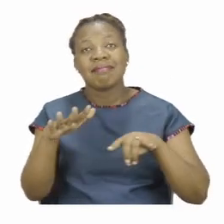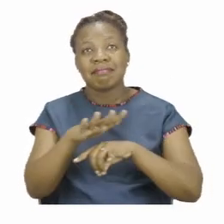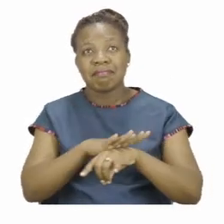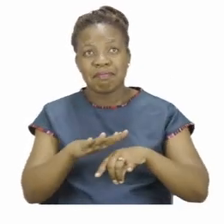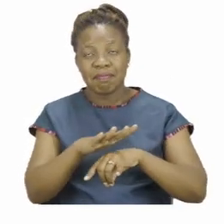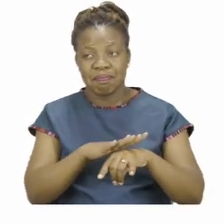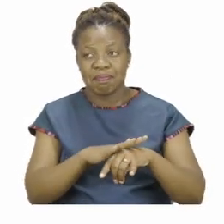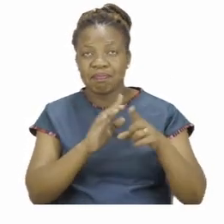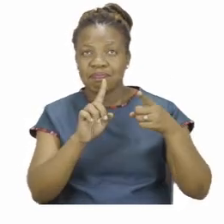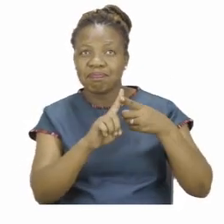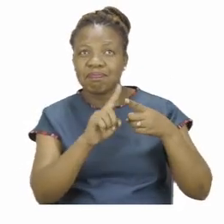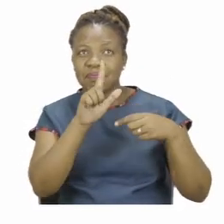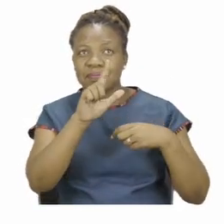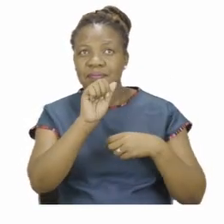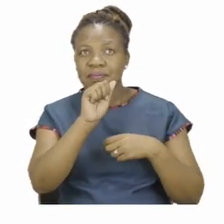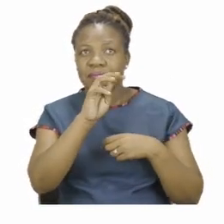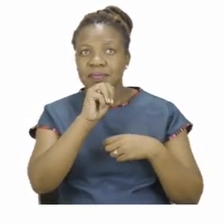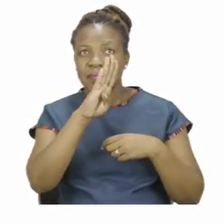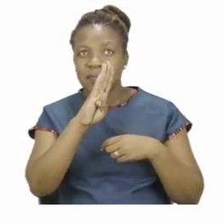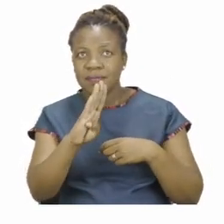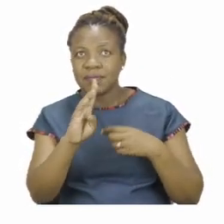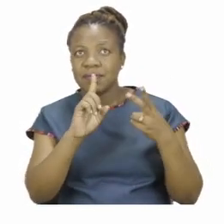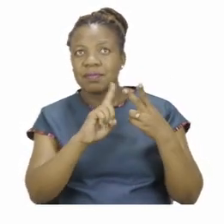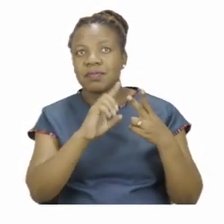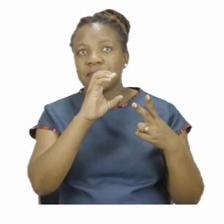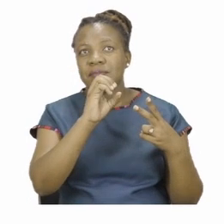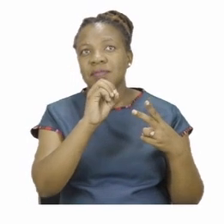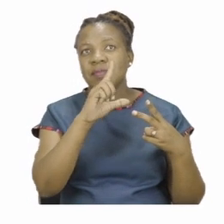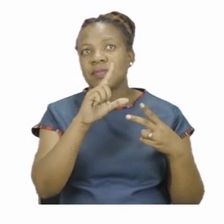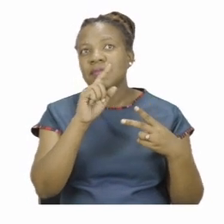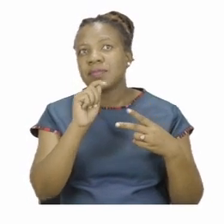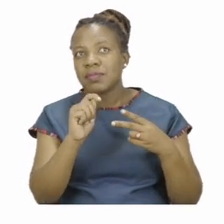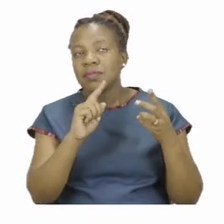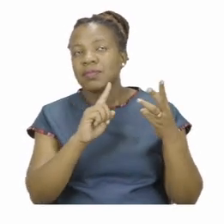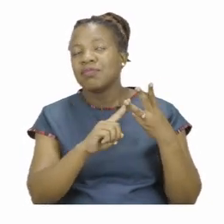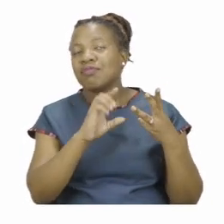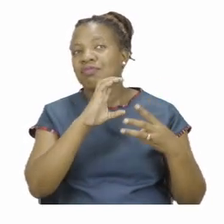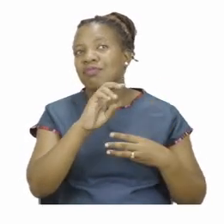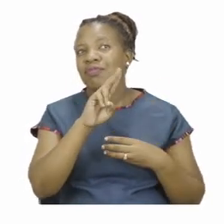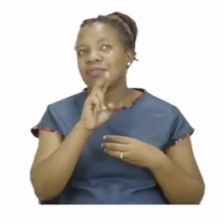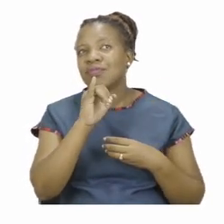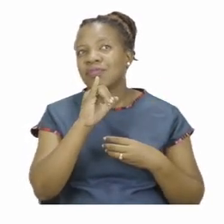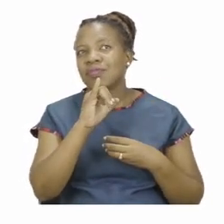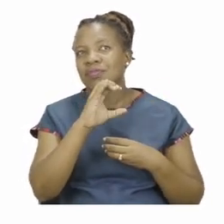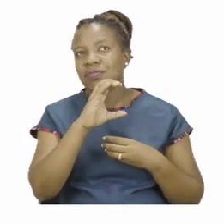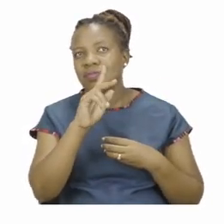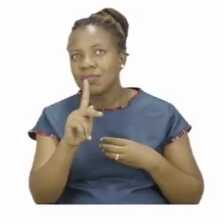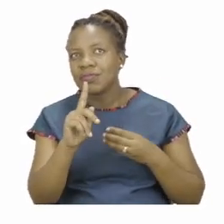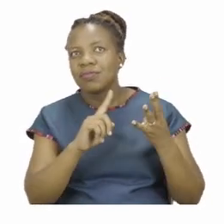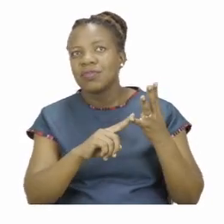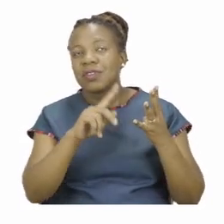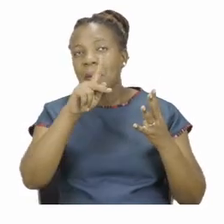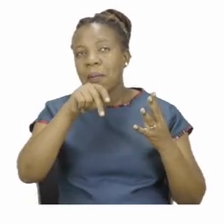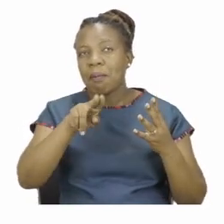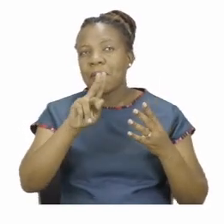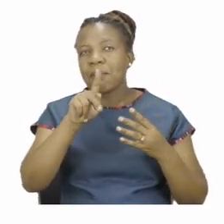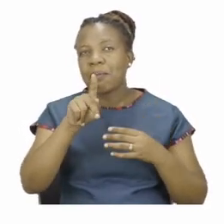chick, colt, puppy, piglet,